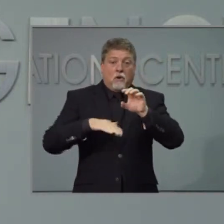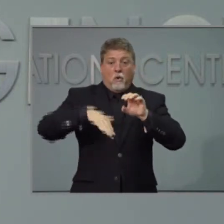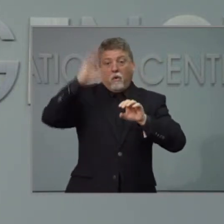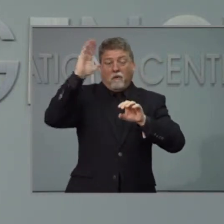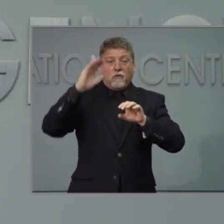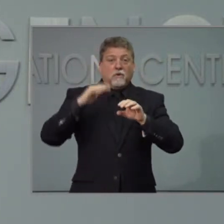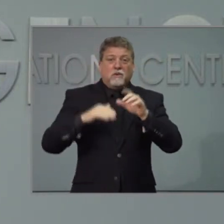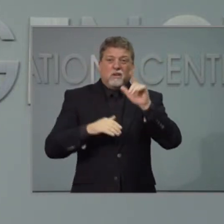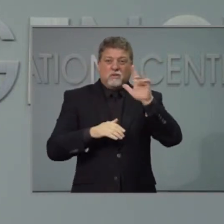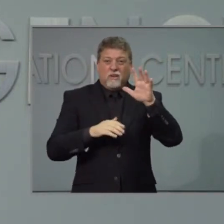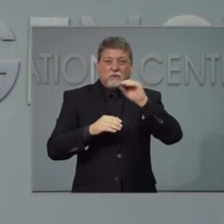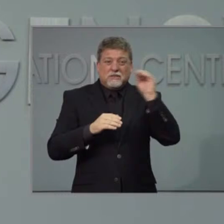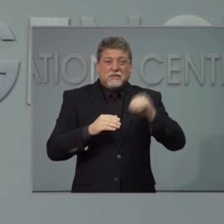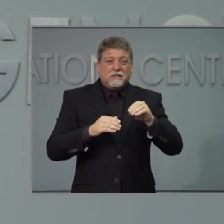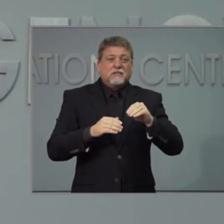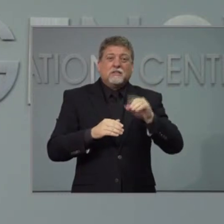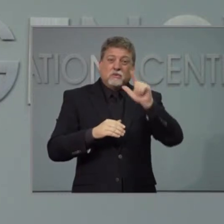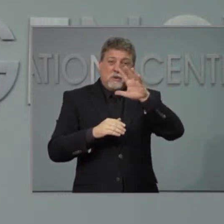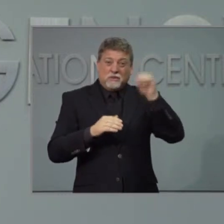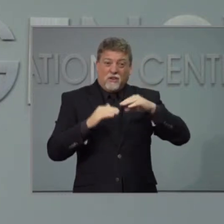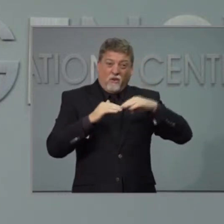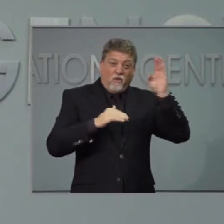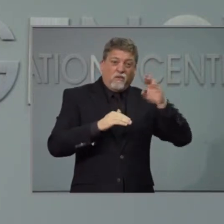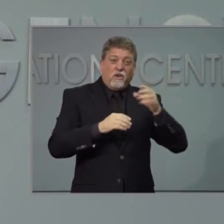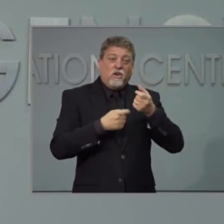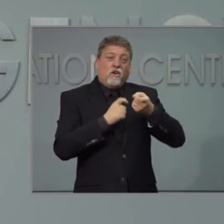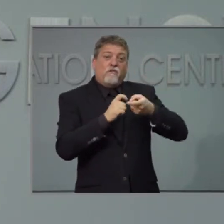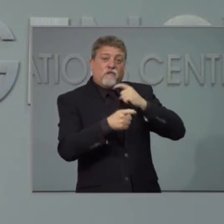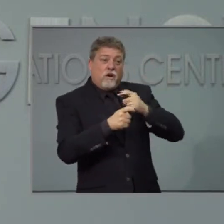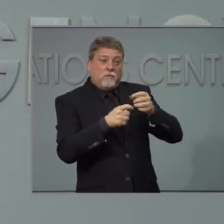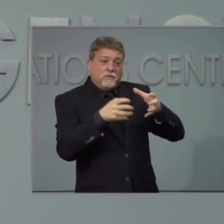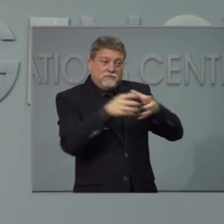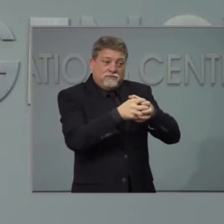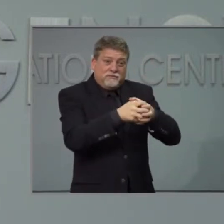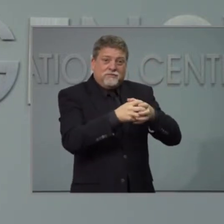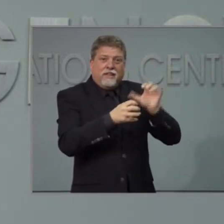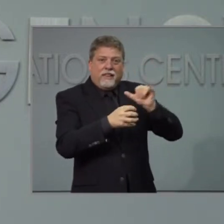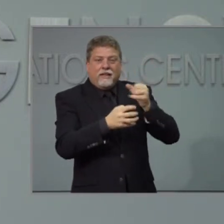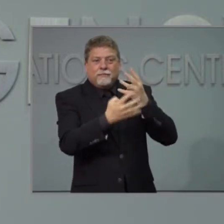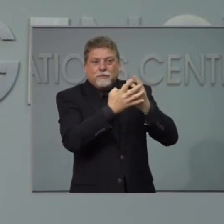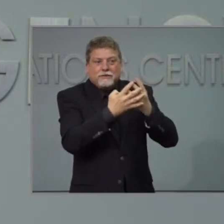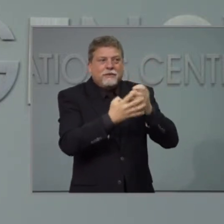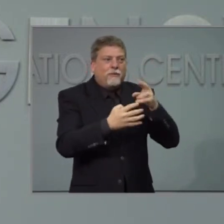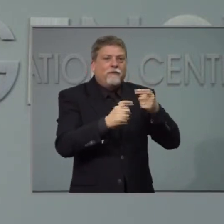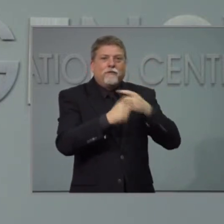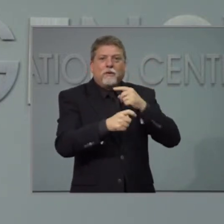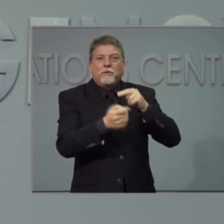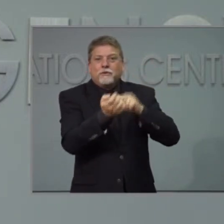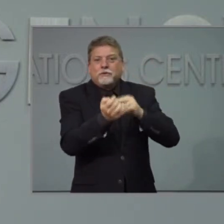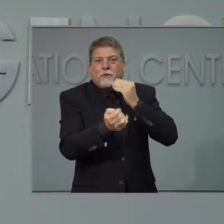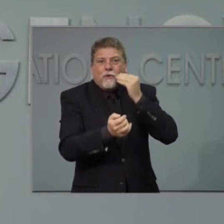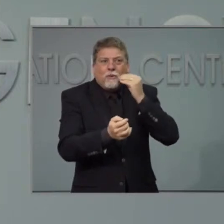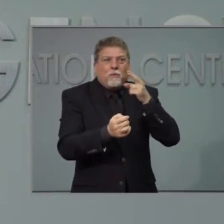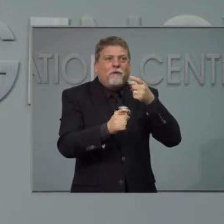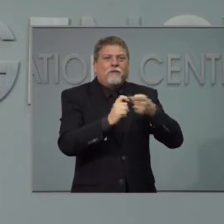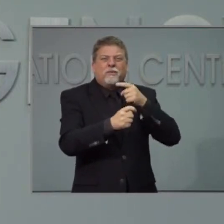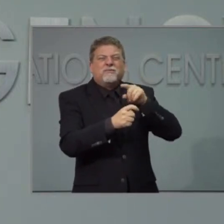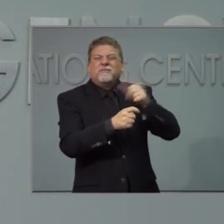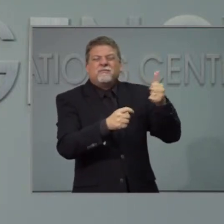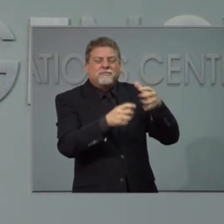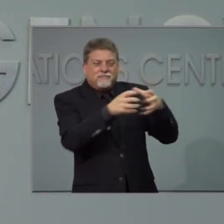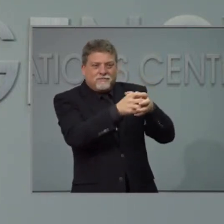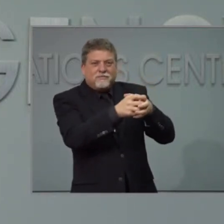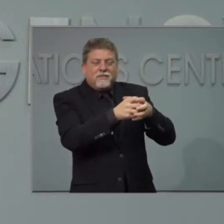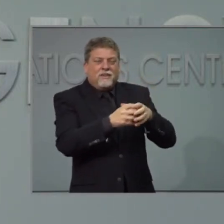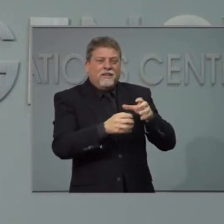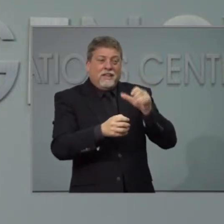of strategies that we would want to employ. So if Alexander County, and I haven't looked at their specific data, but if they have more than 25% of their